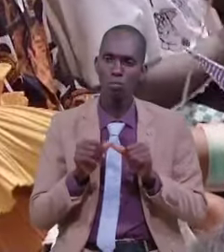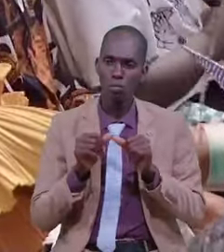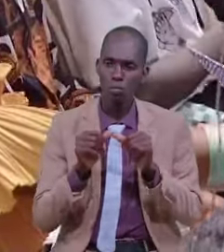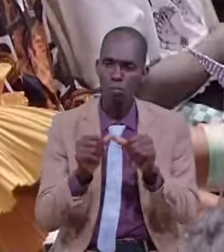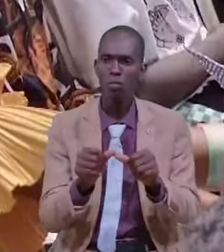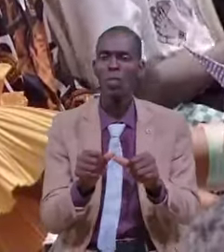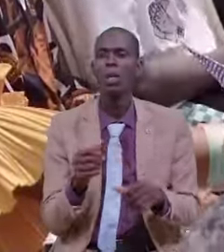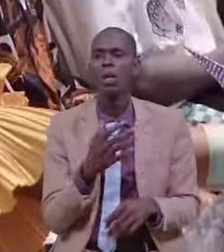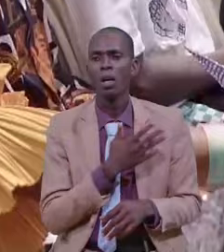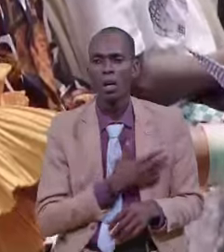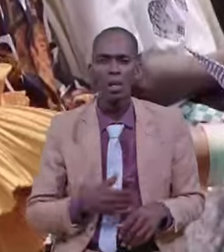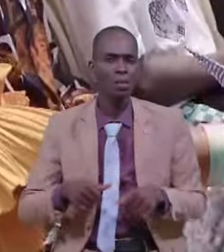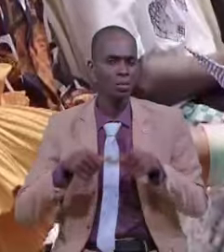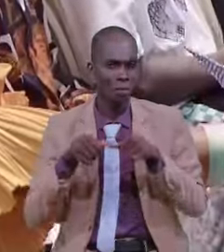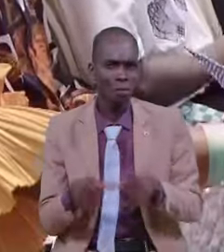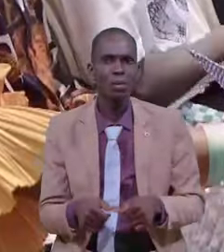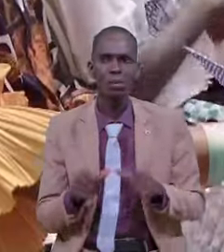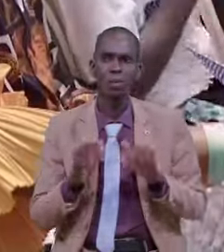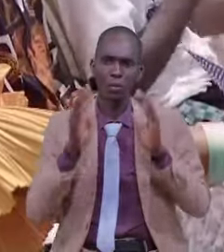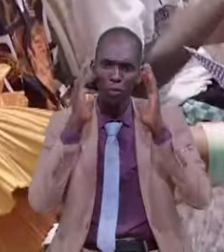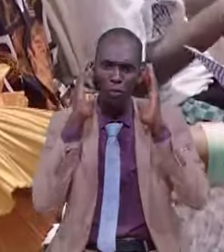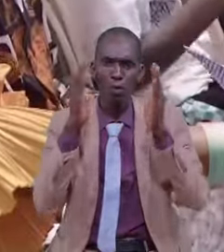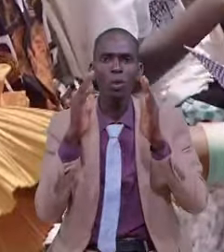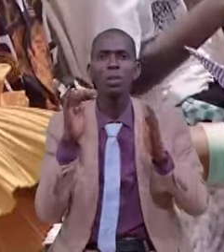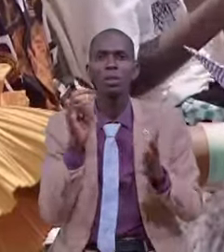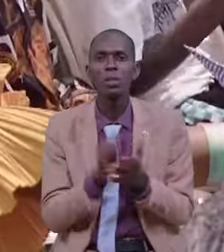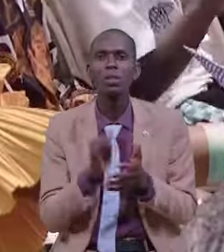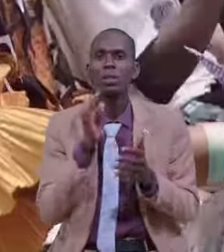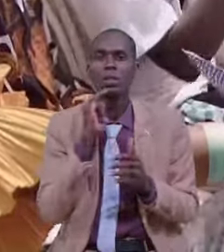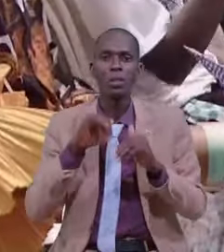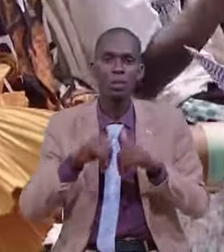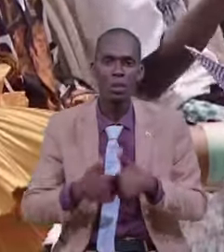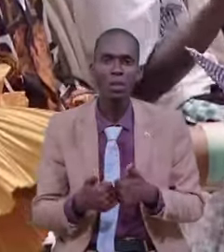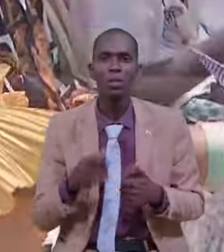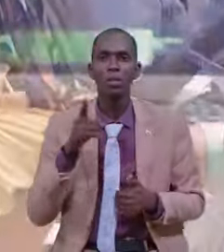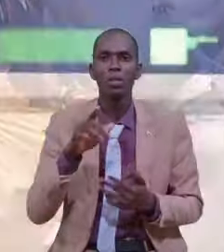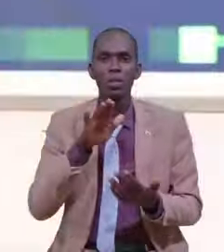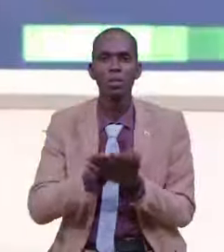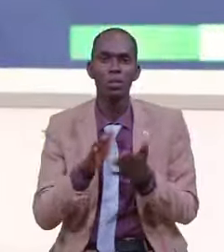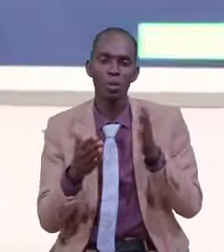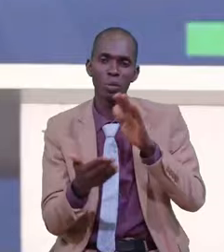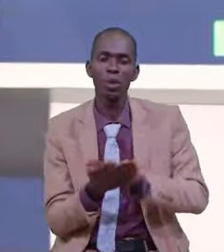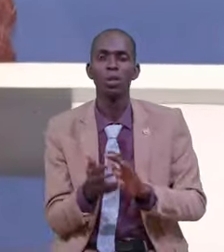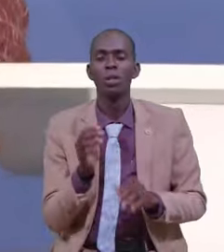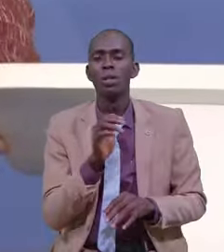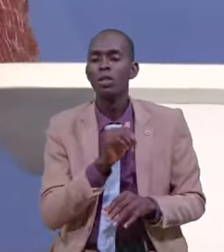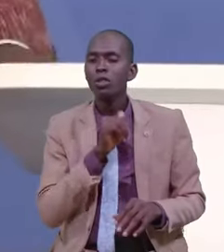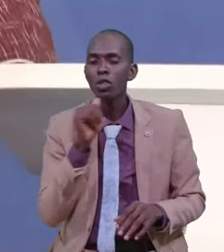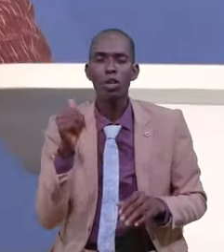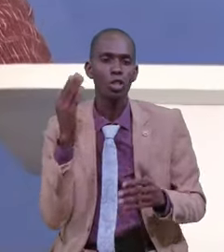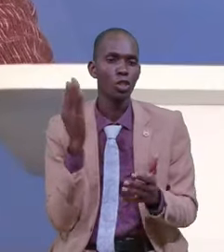remain consistent. That is how you become an